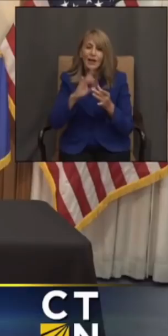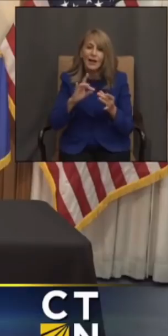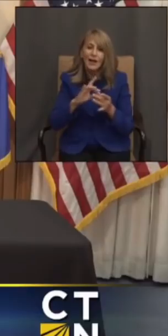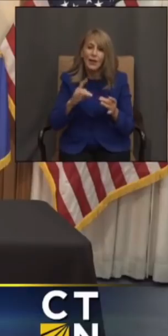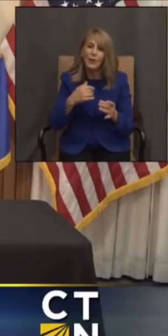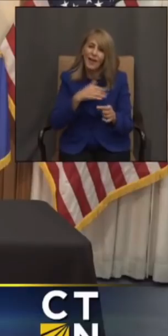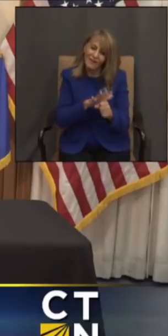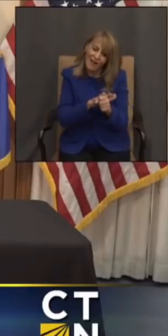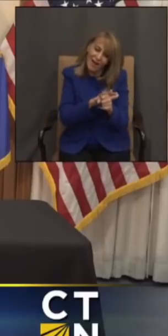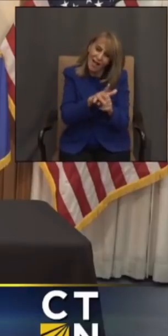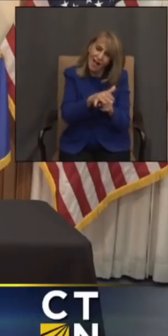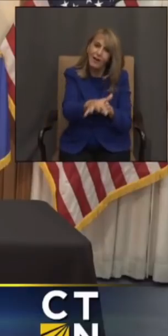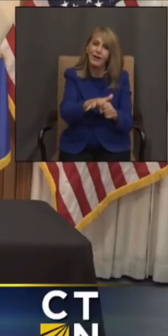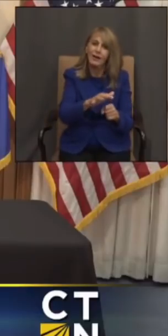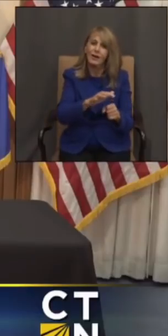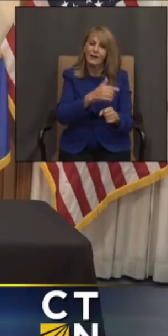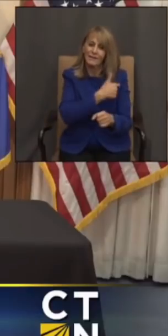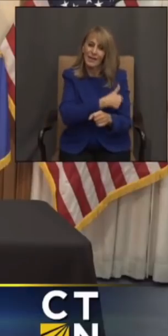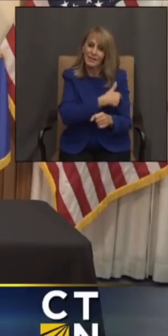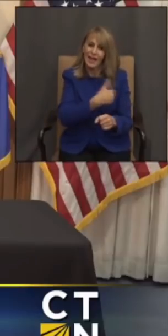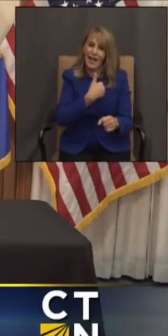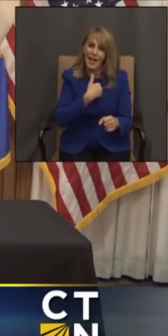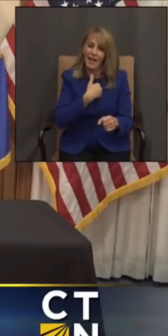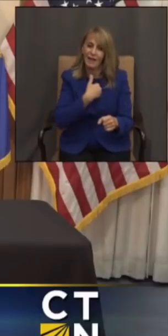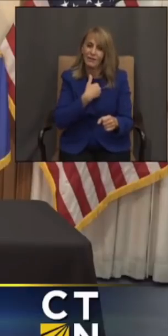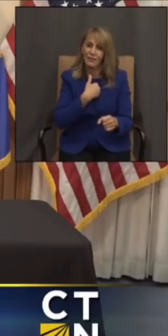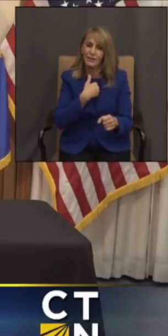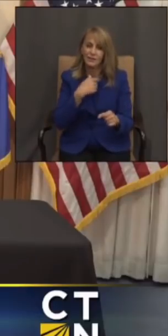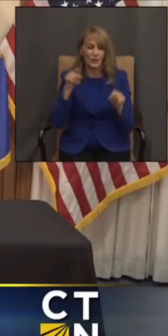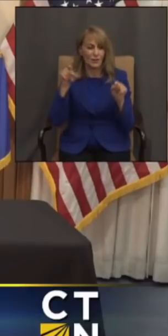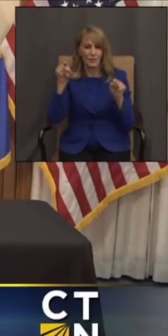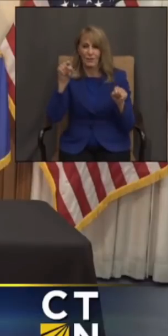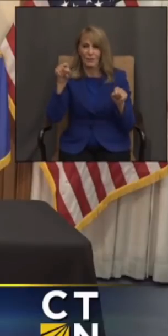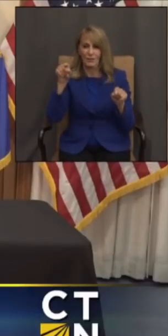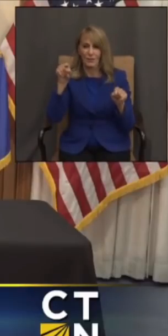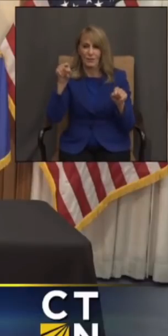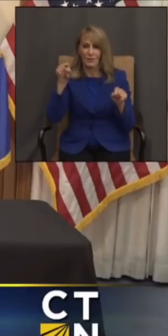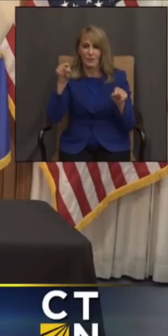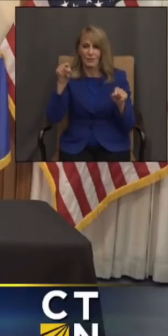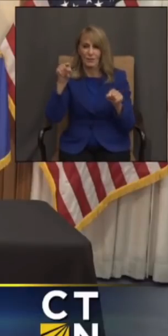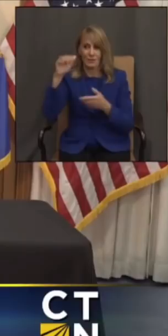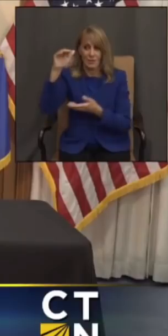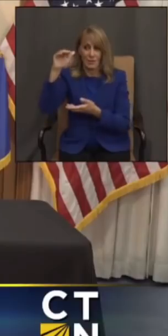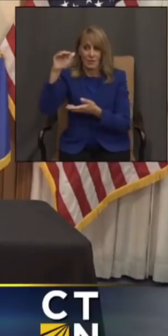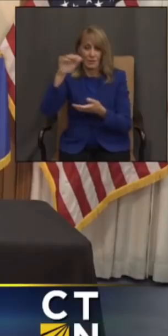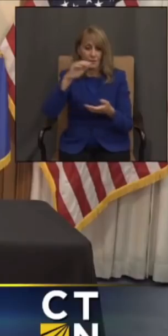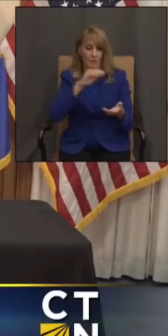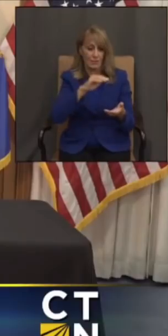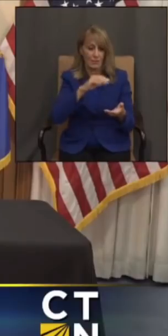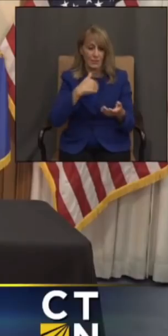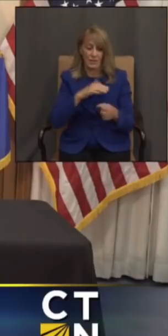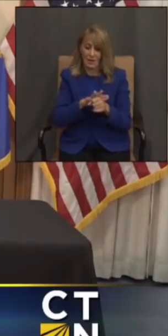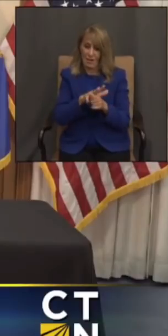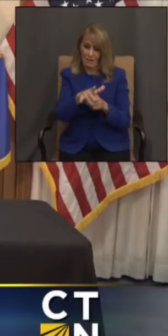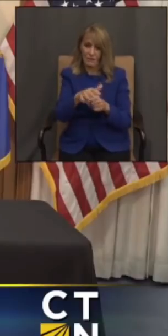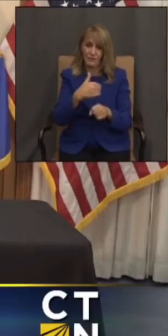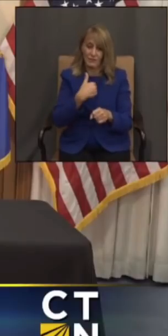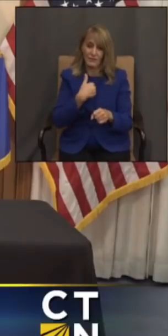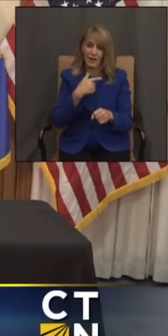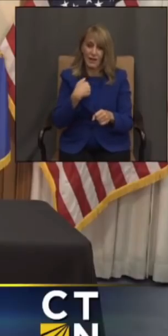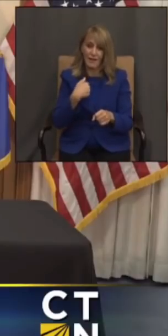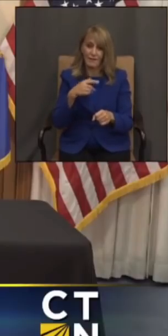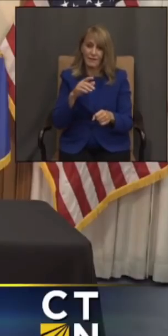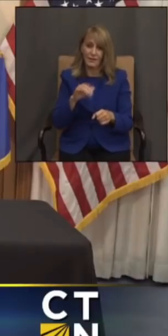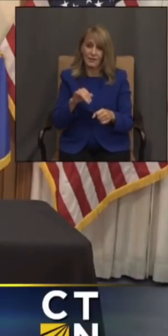have plenty of supply. So can you square those two things? Is this, you have plenty of supply just in